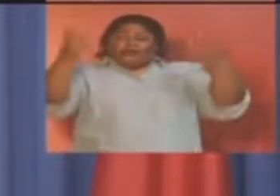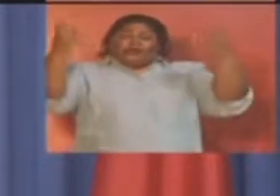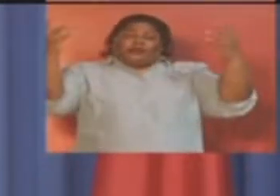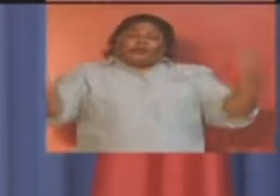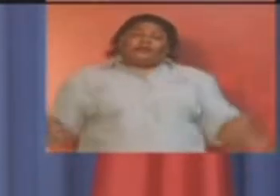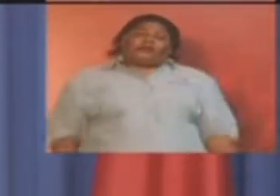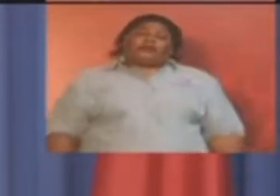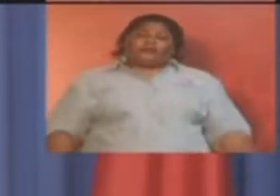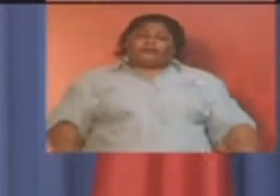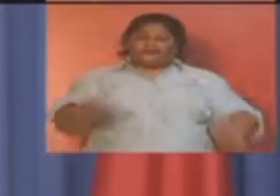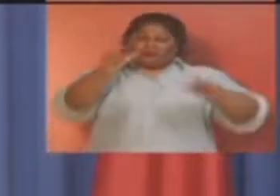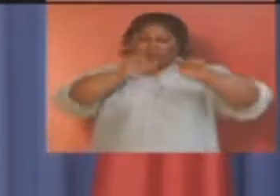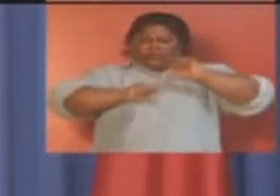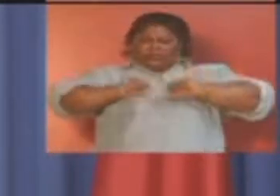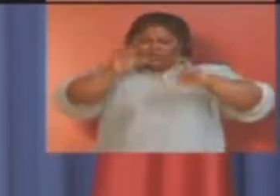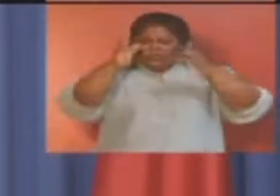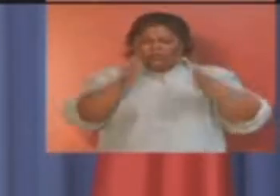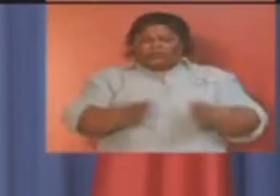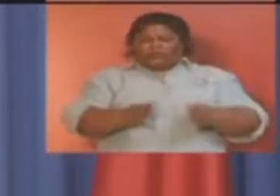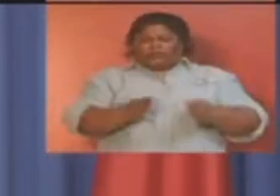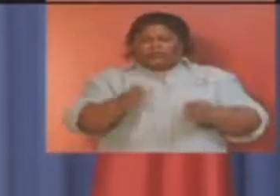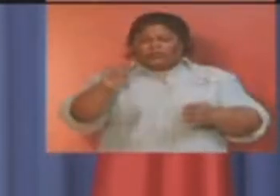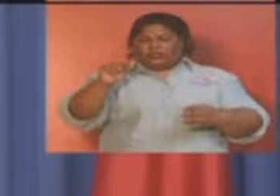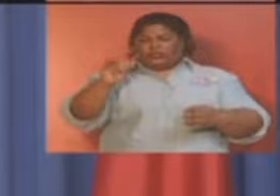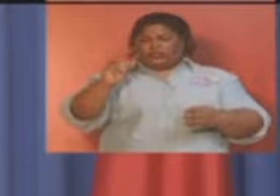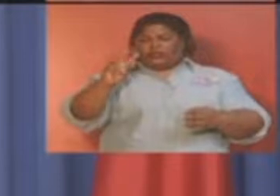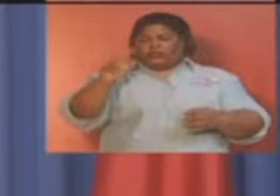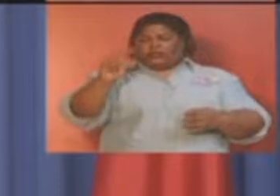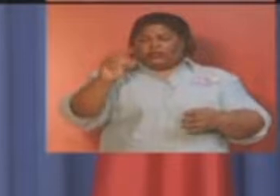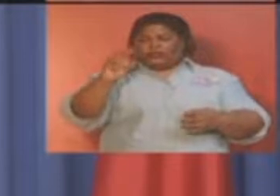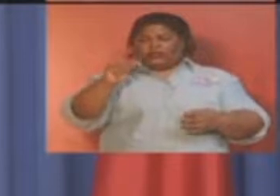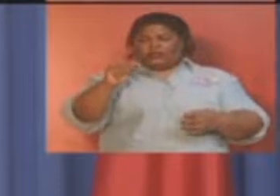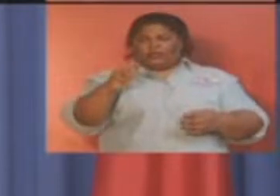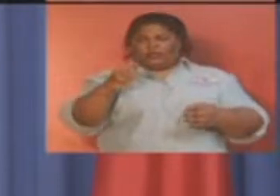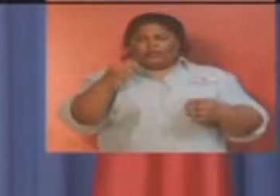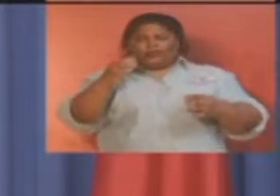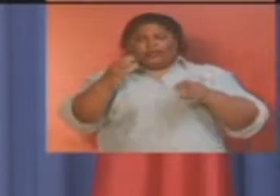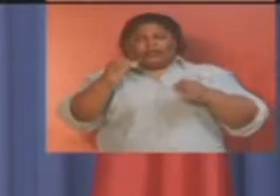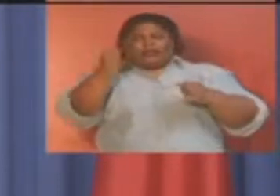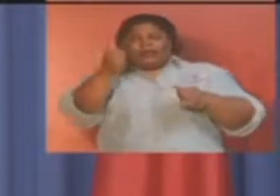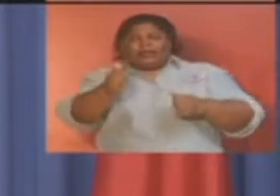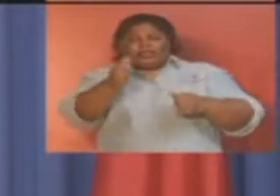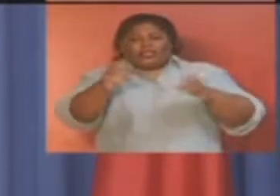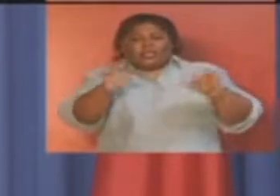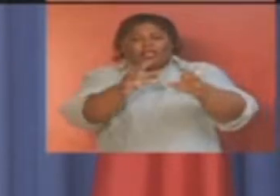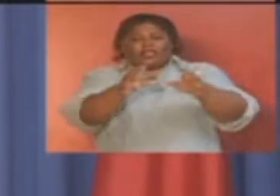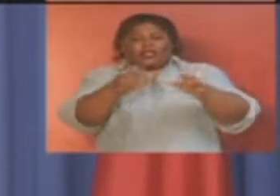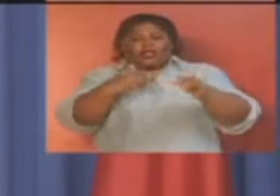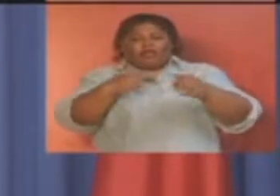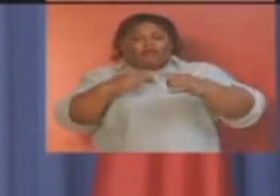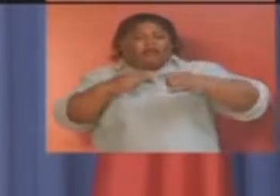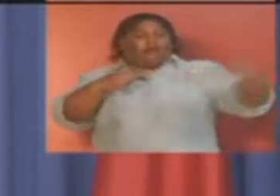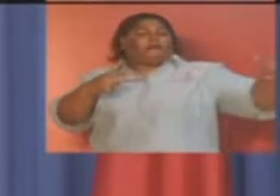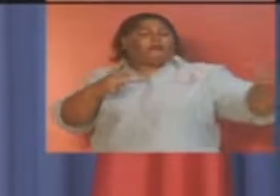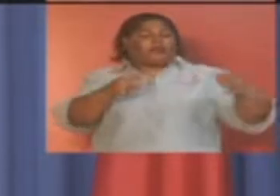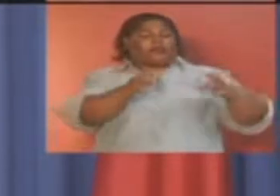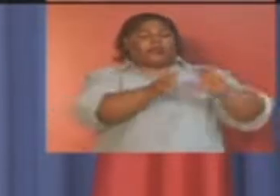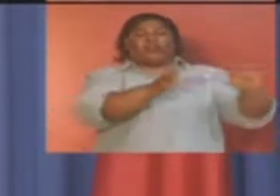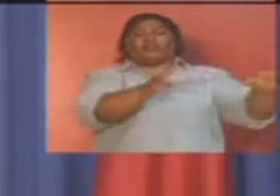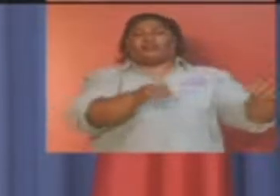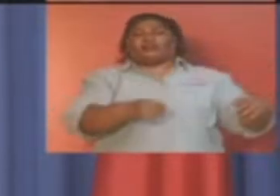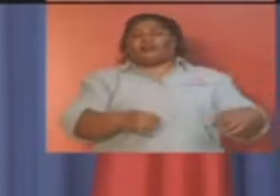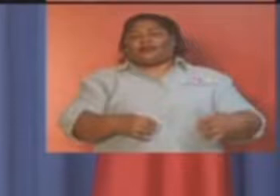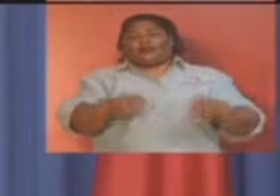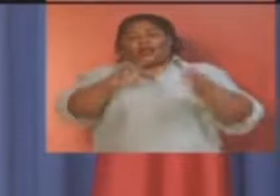says, for every action there's an equal and opposite reaction. It requires a similar force in the opposite direction to stop